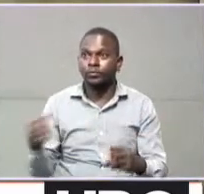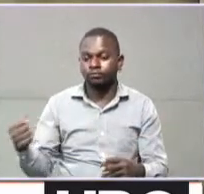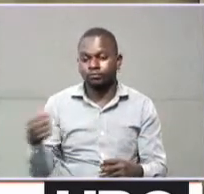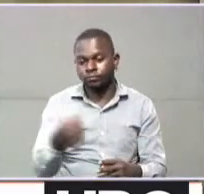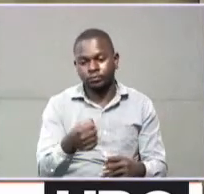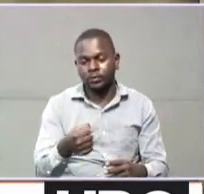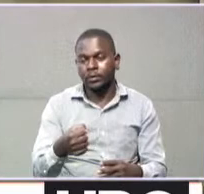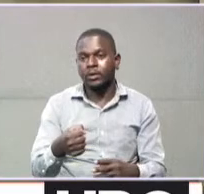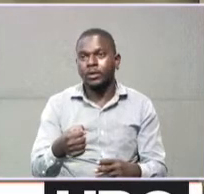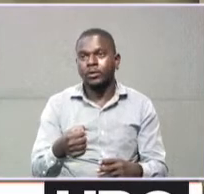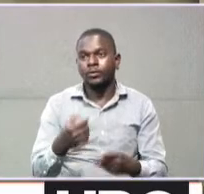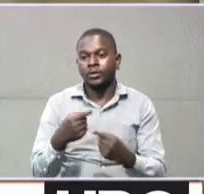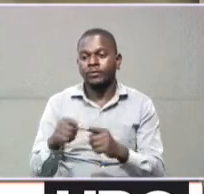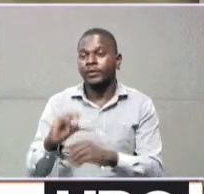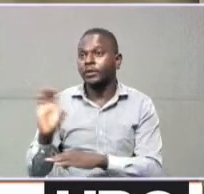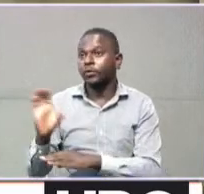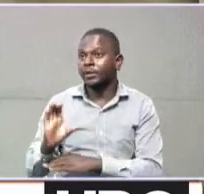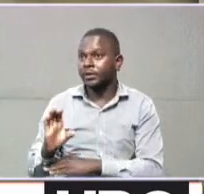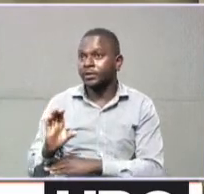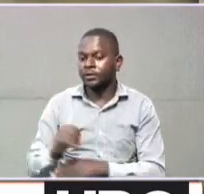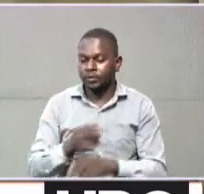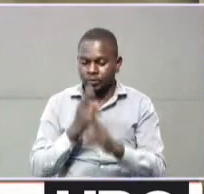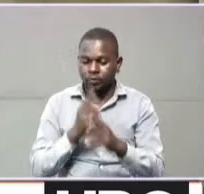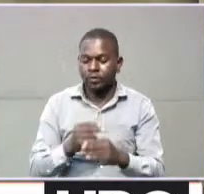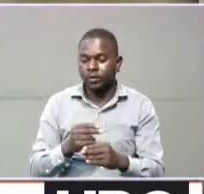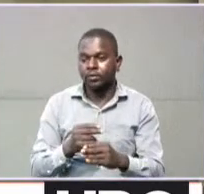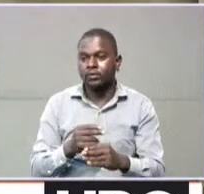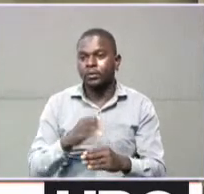time eternal prime minister